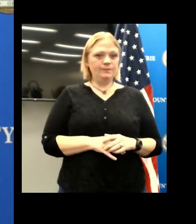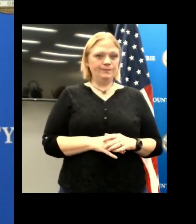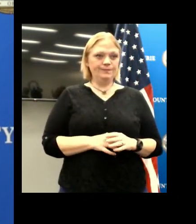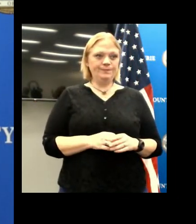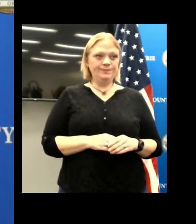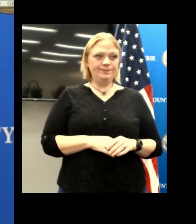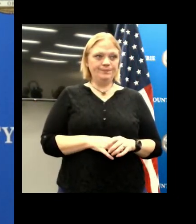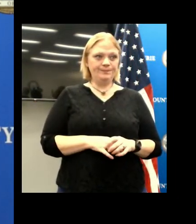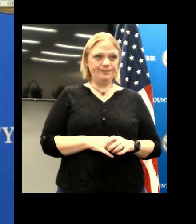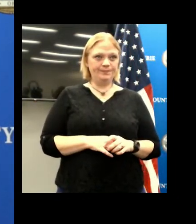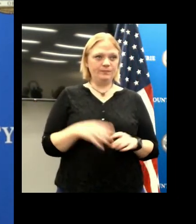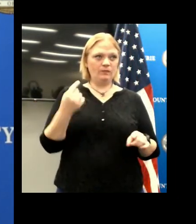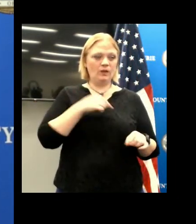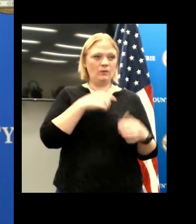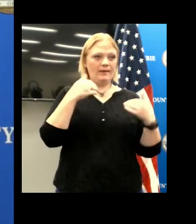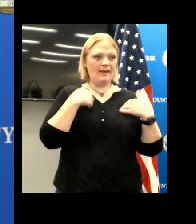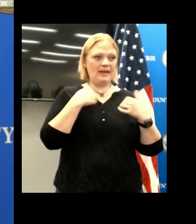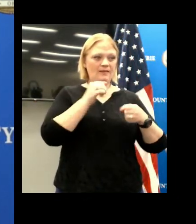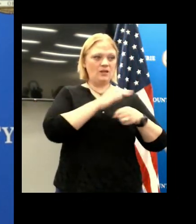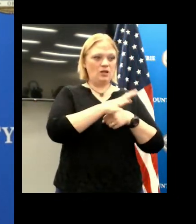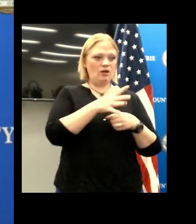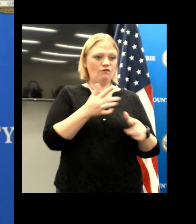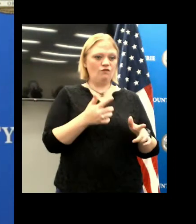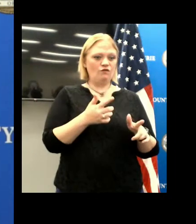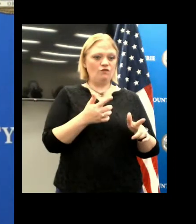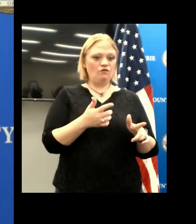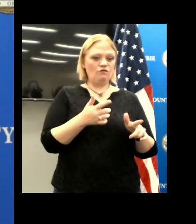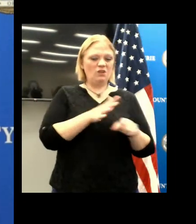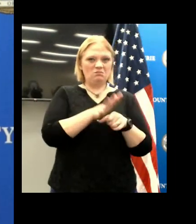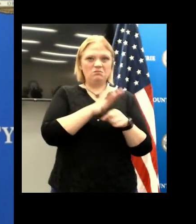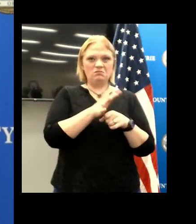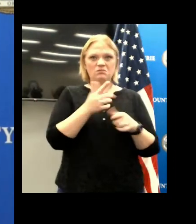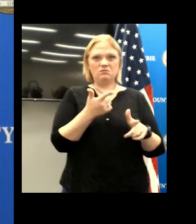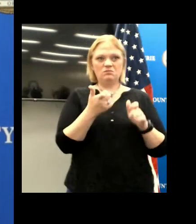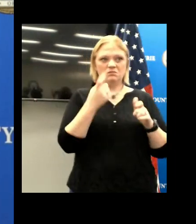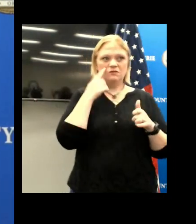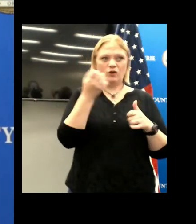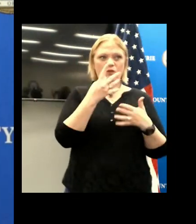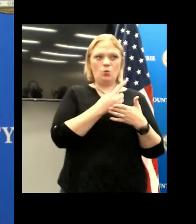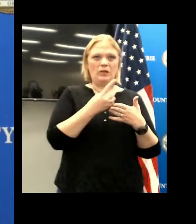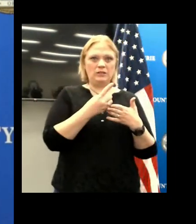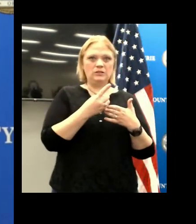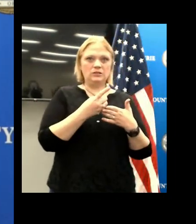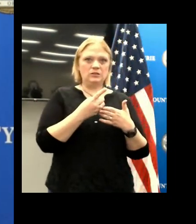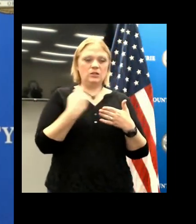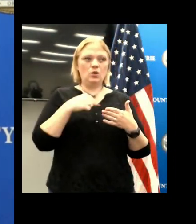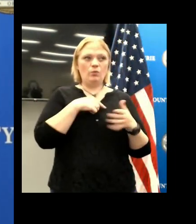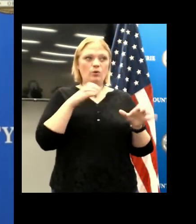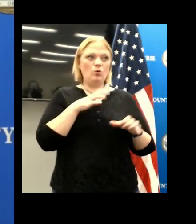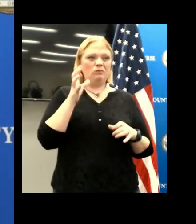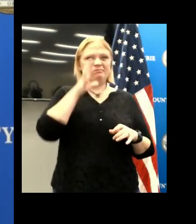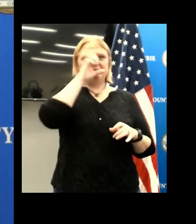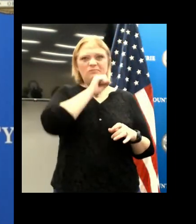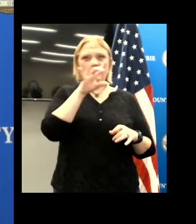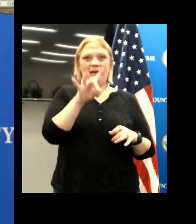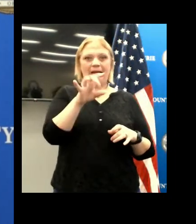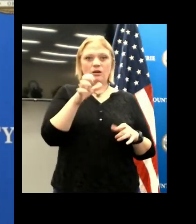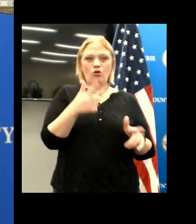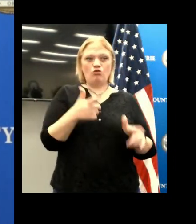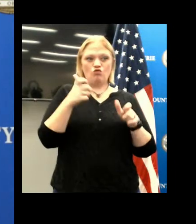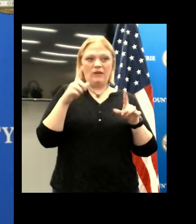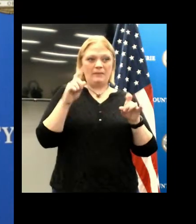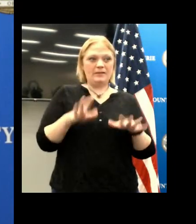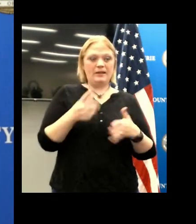And we certainly have enough rapid tests for the next few weeks. We are doing approximately 800 rapid tests a